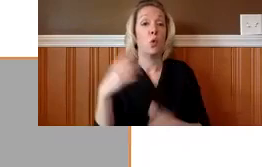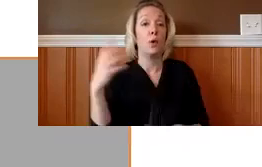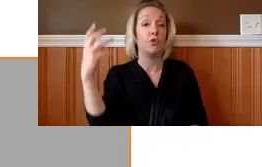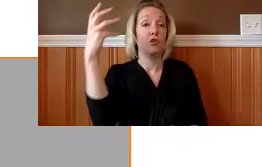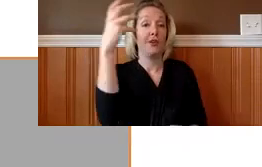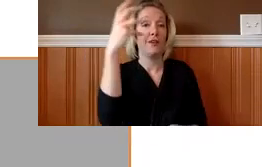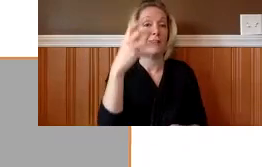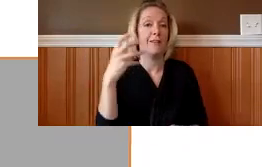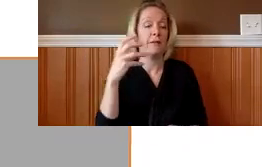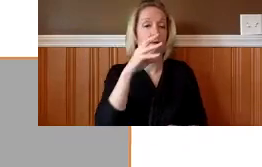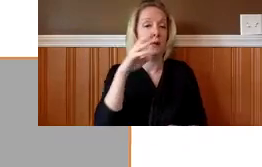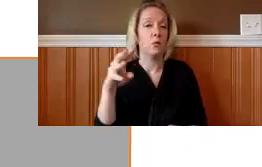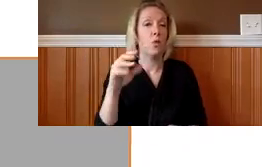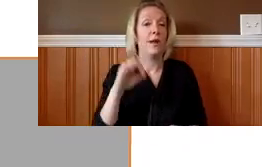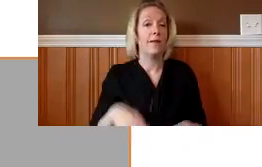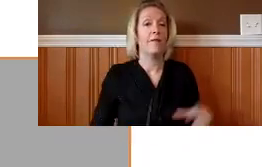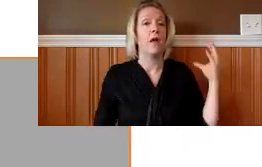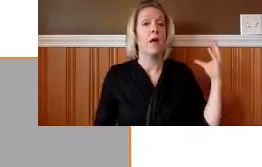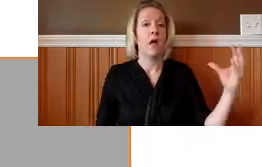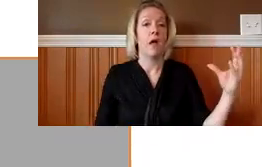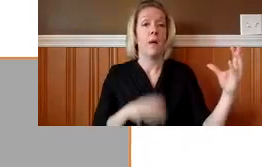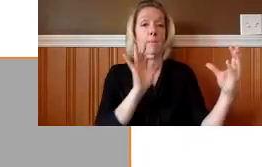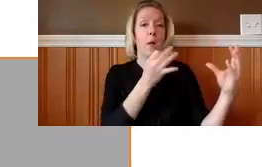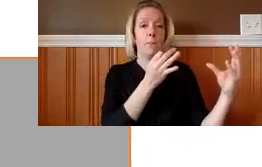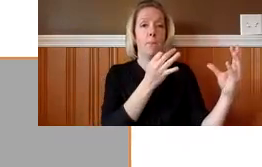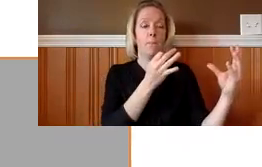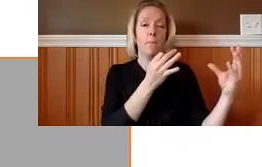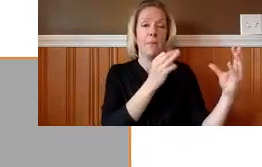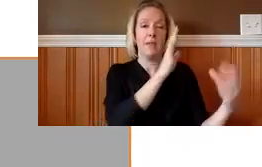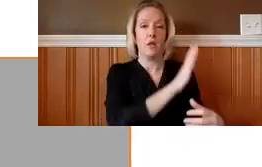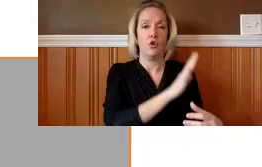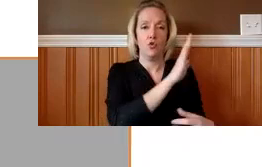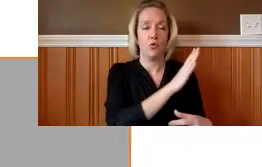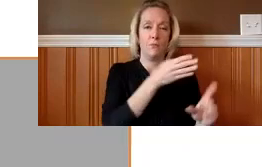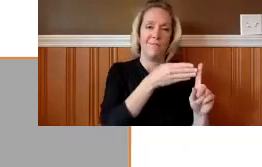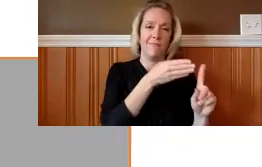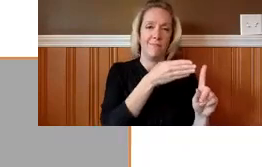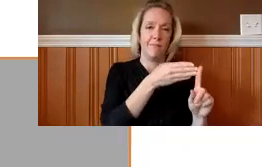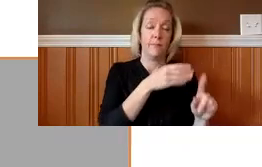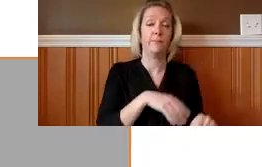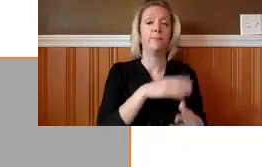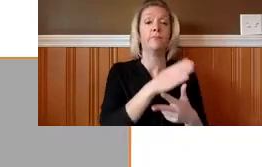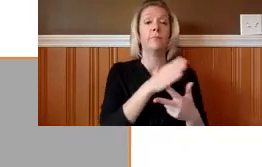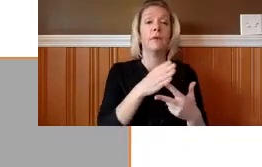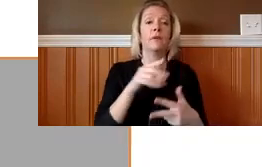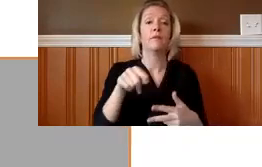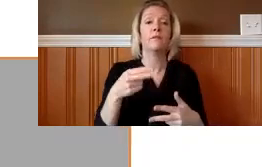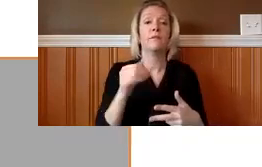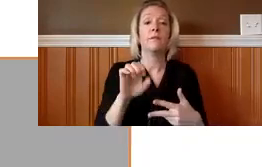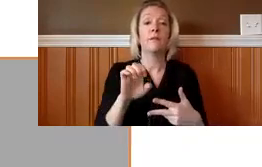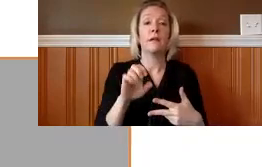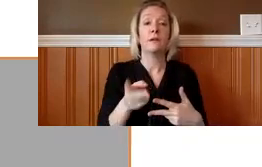to any object presented. As we move into phase two, we're going to see our students still kind of have that